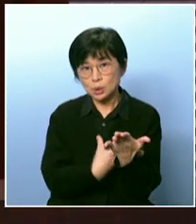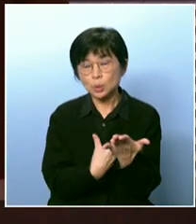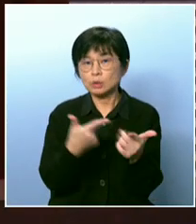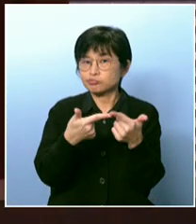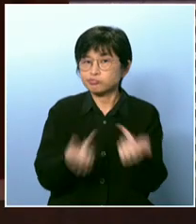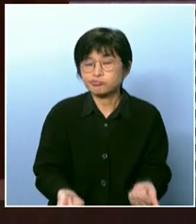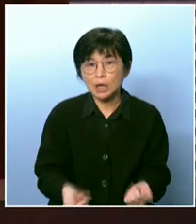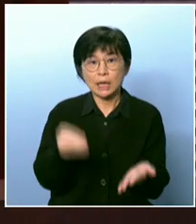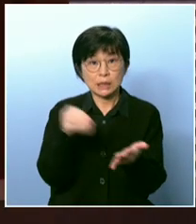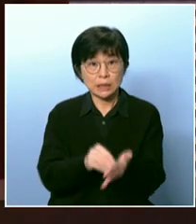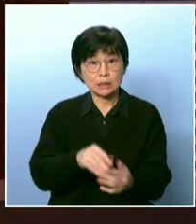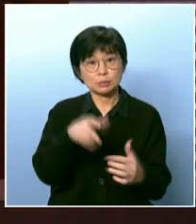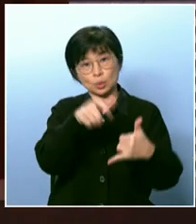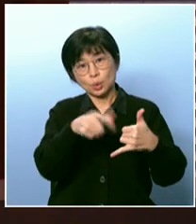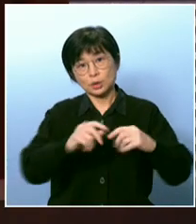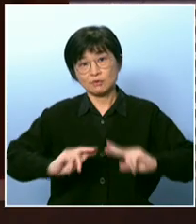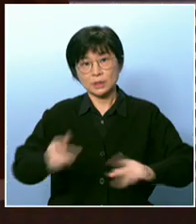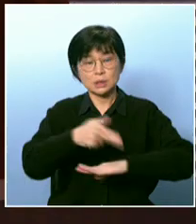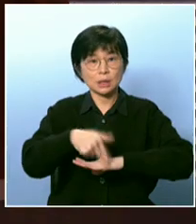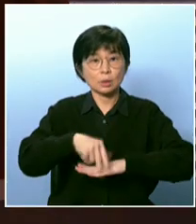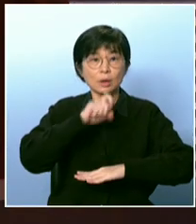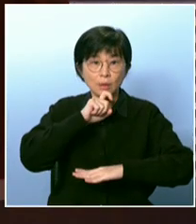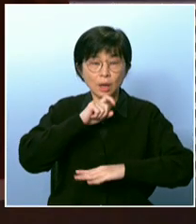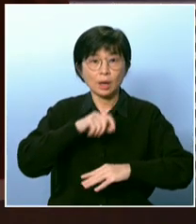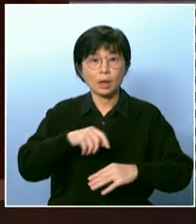About the targeted savings, as long as some